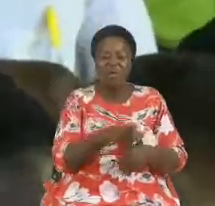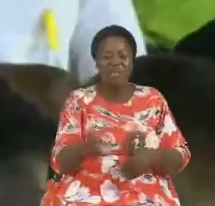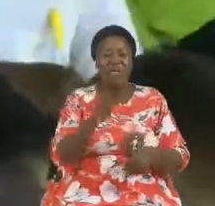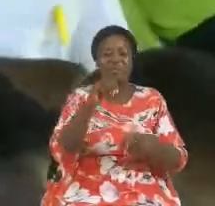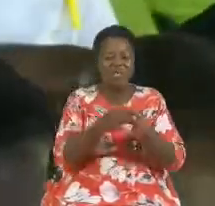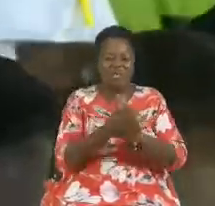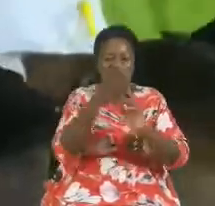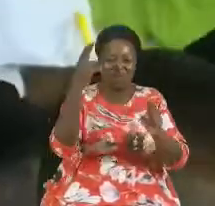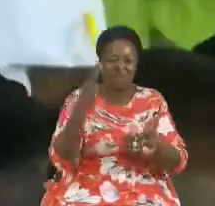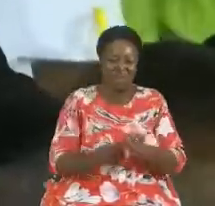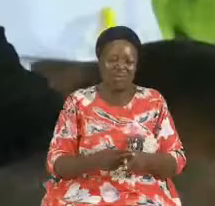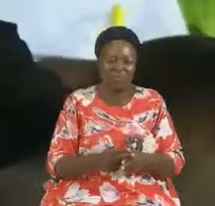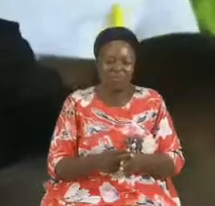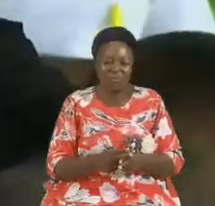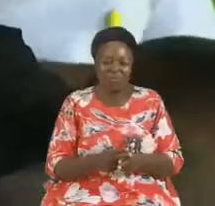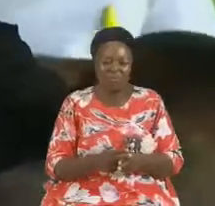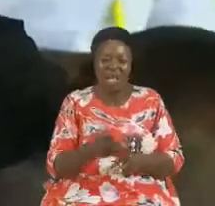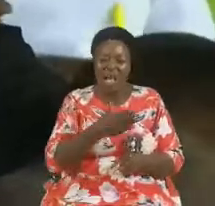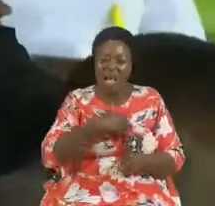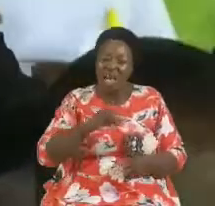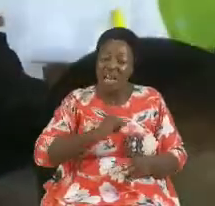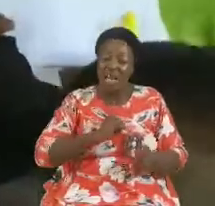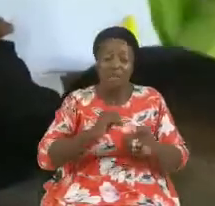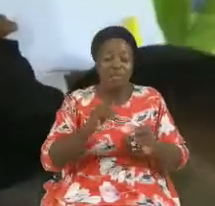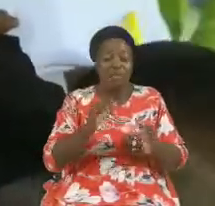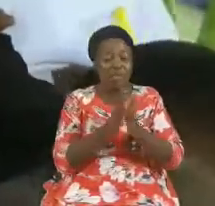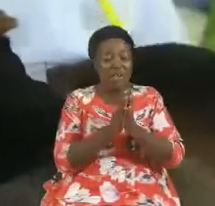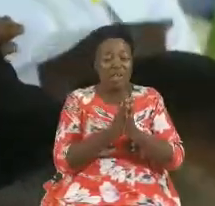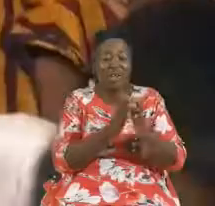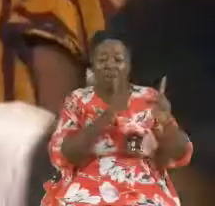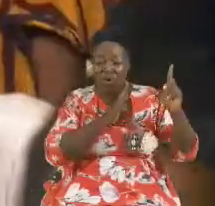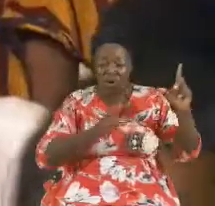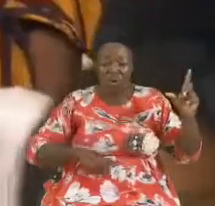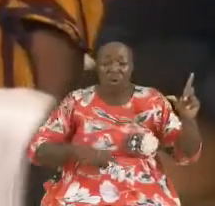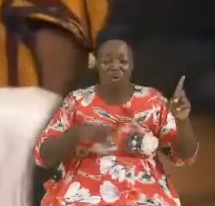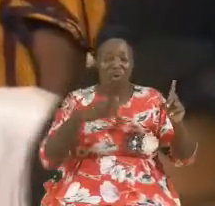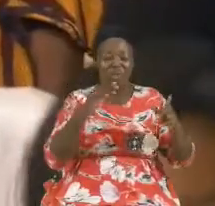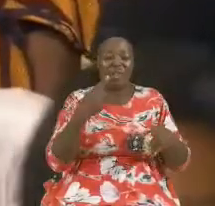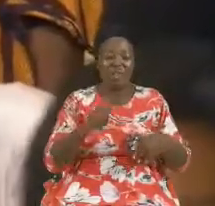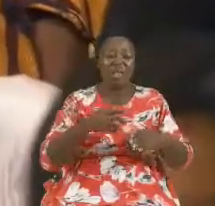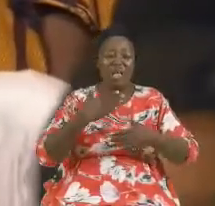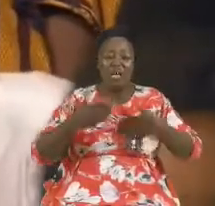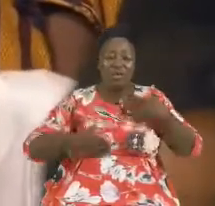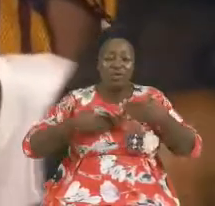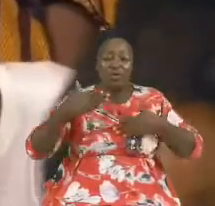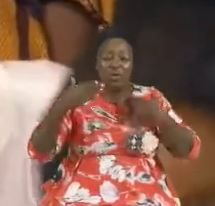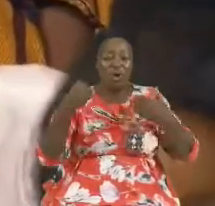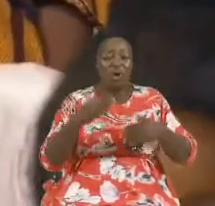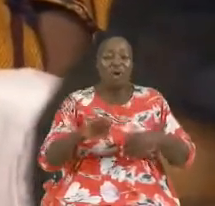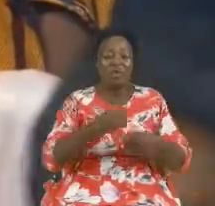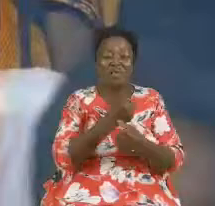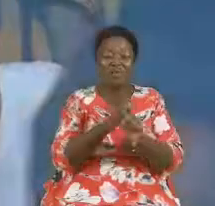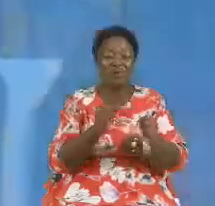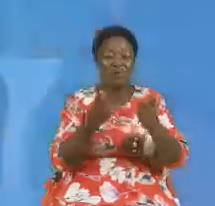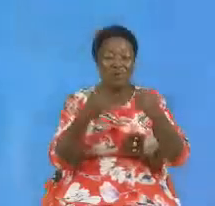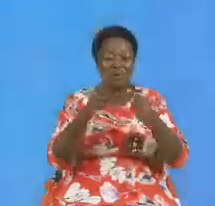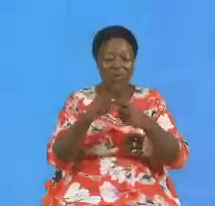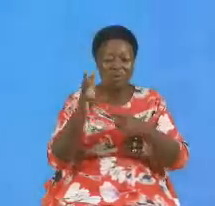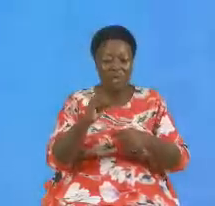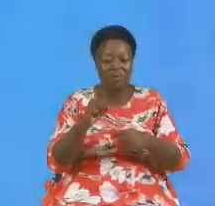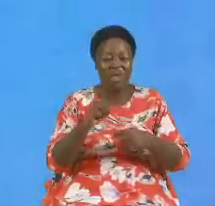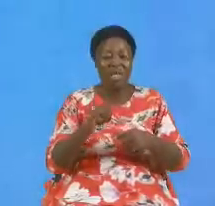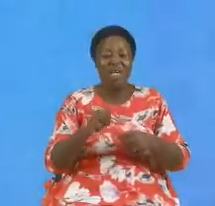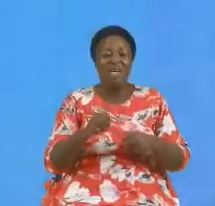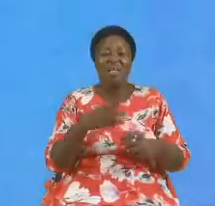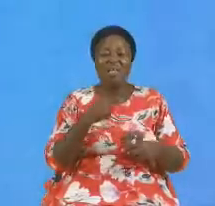I pray, forgive them in Jesus' name. And I pray, Lord, the joy of